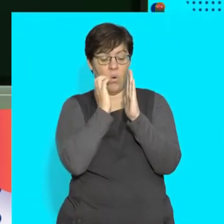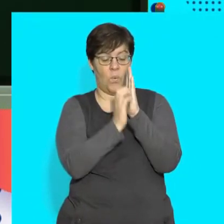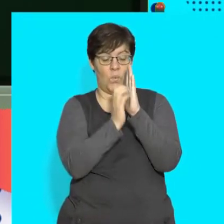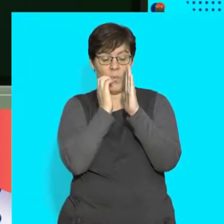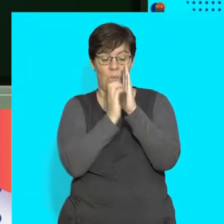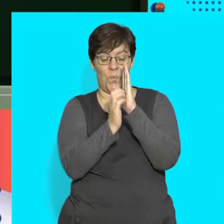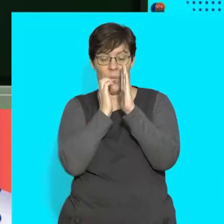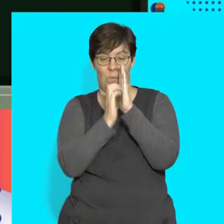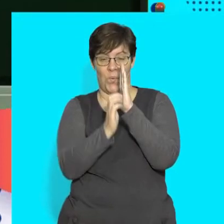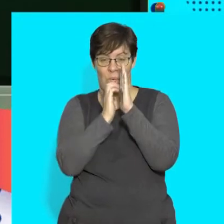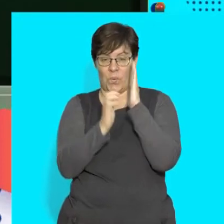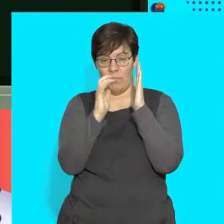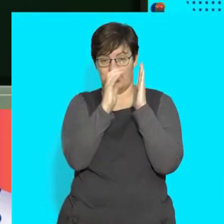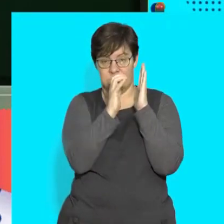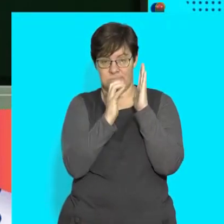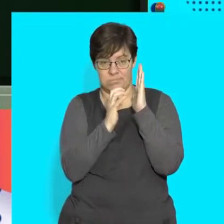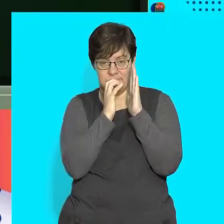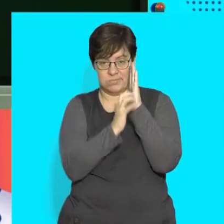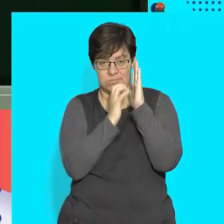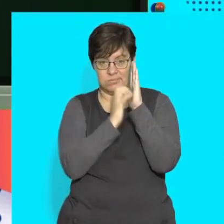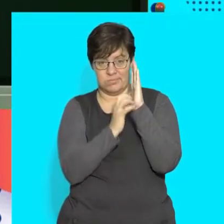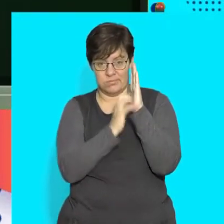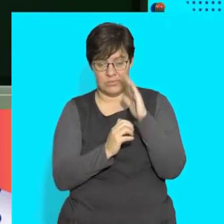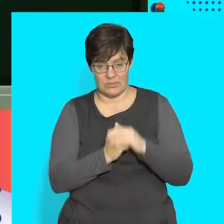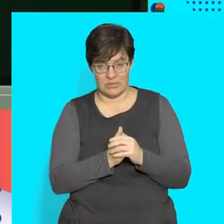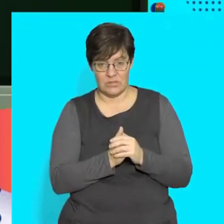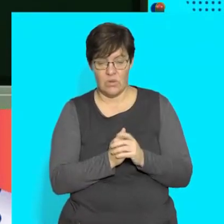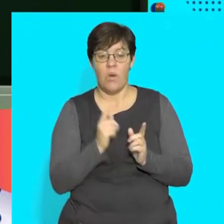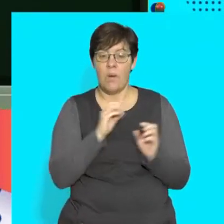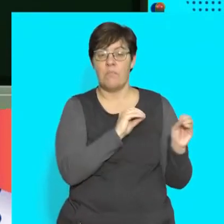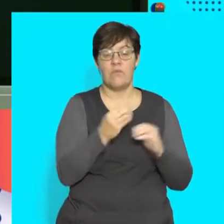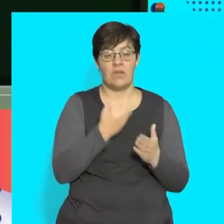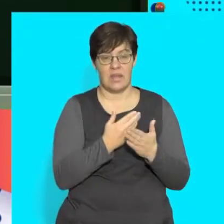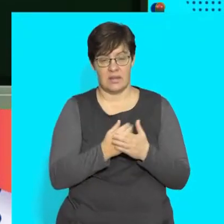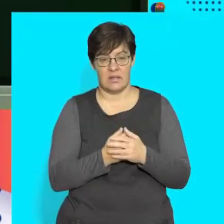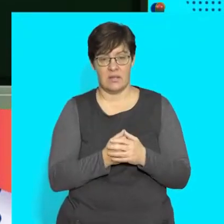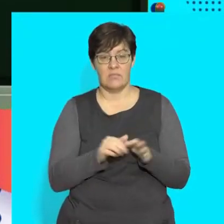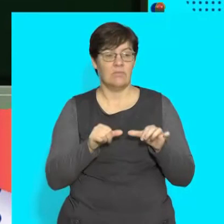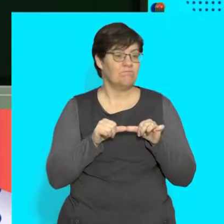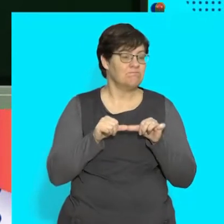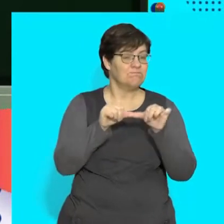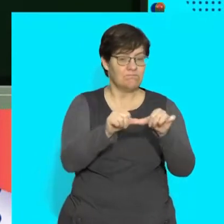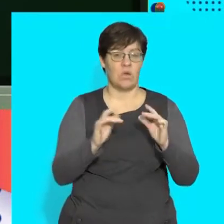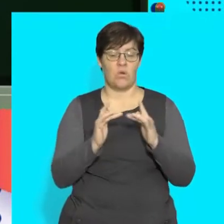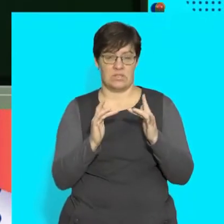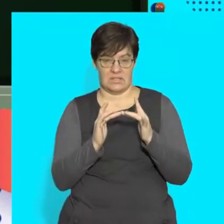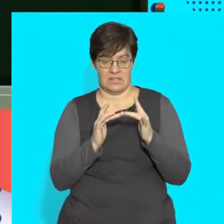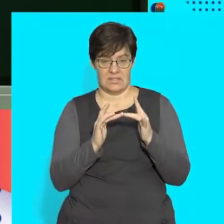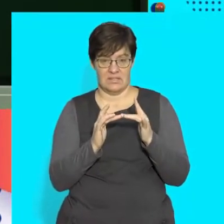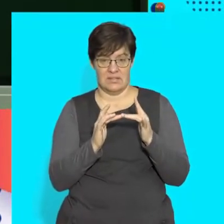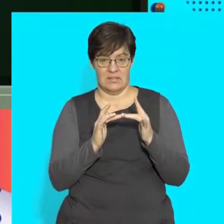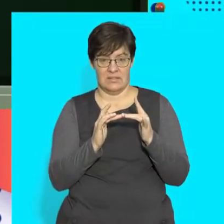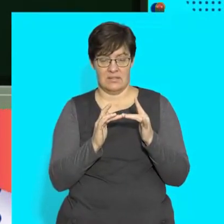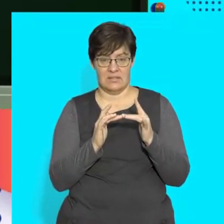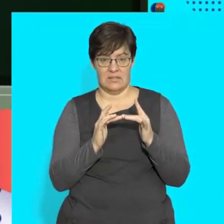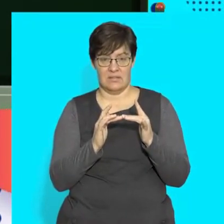brush. And so the coil is able to move, and it's able to keep contact